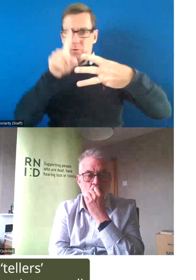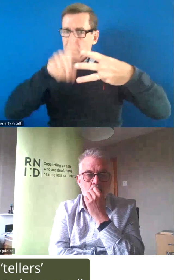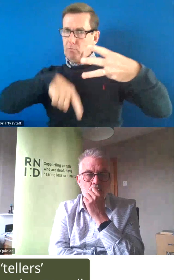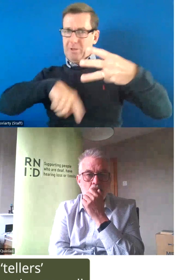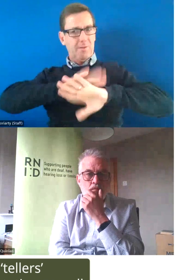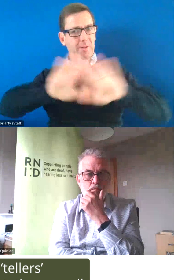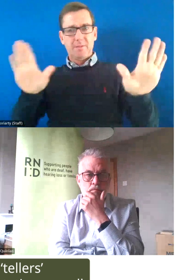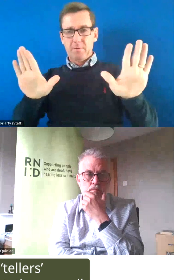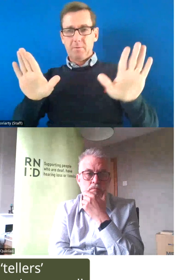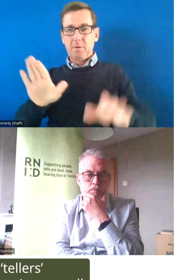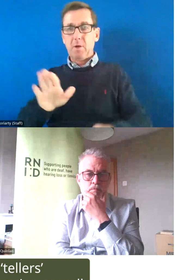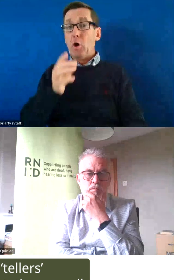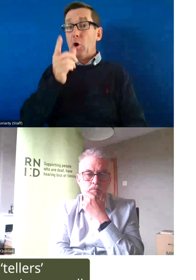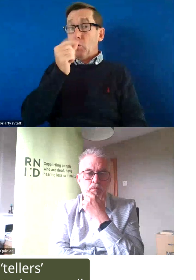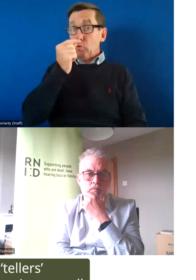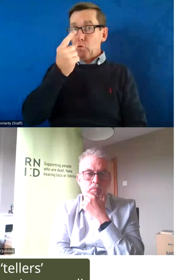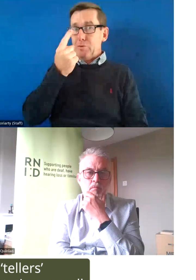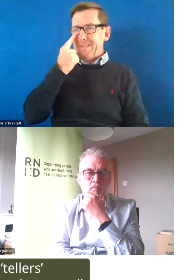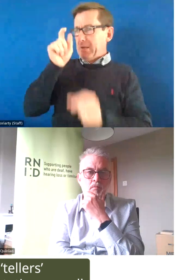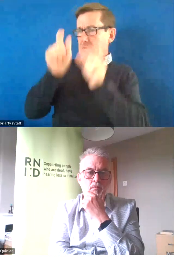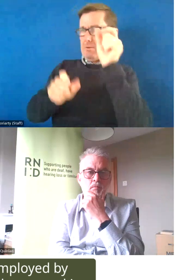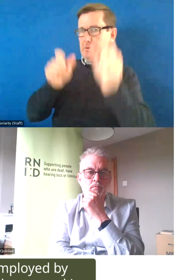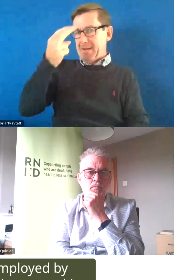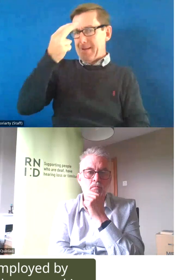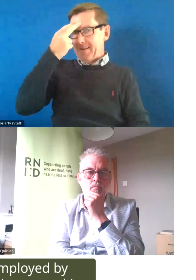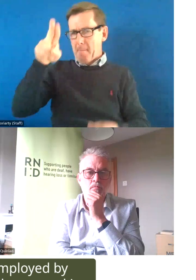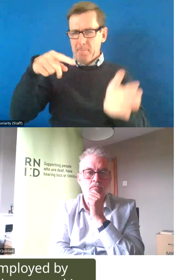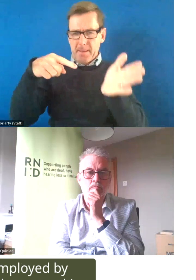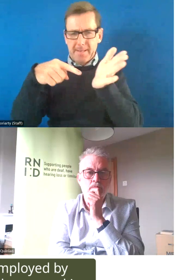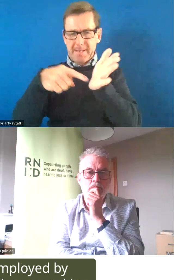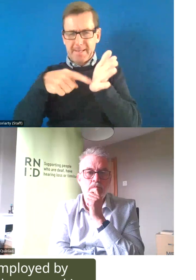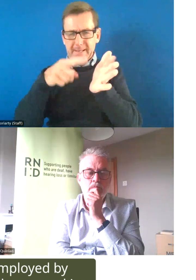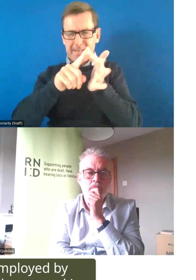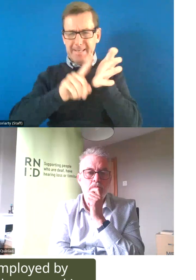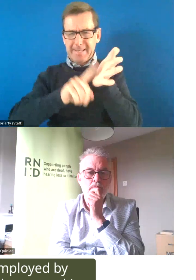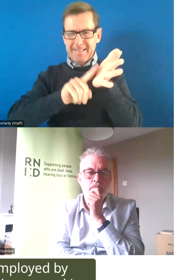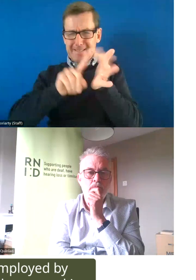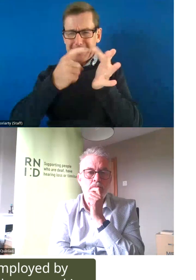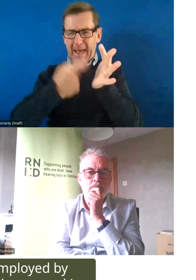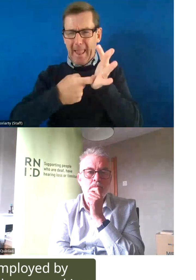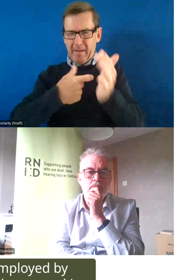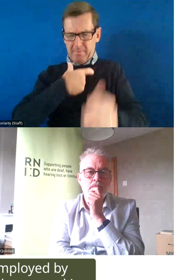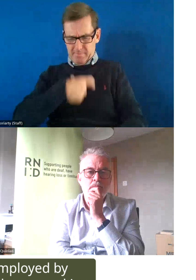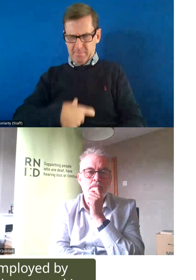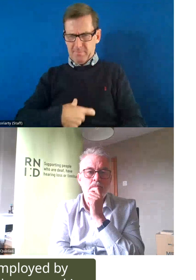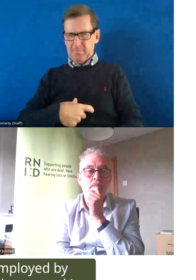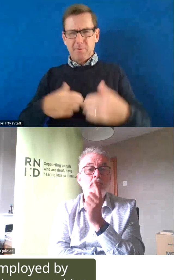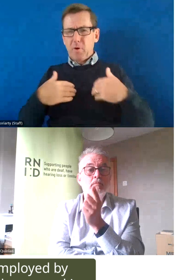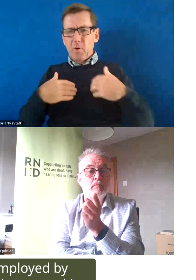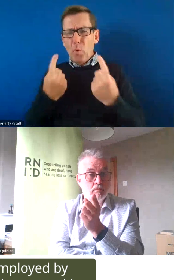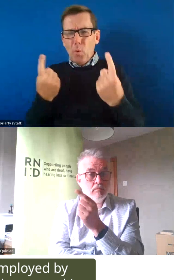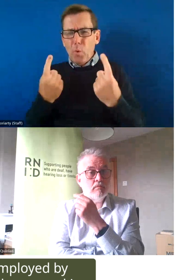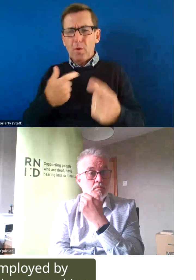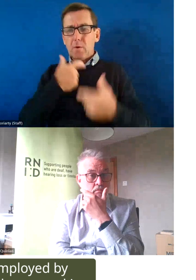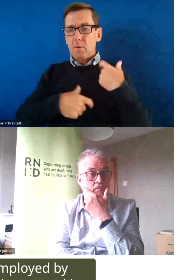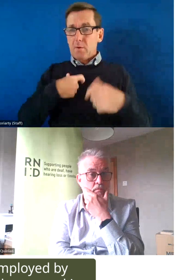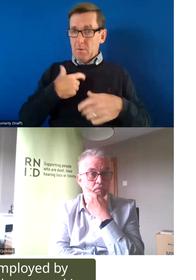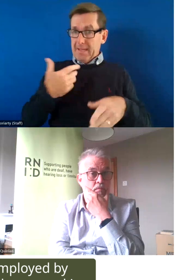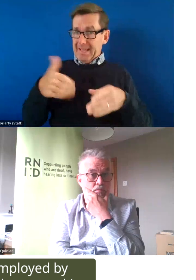what we call tellers outside the polling station as well. Now, those are employed by political parties, and